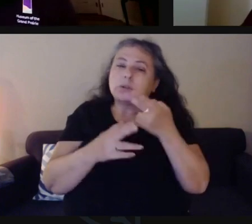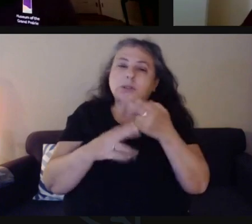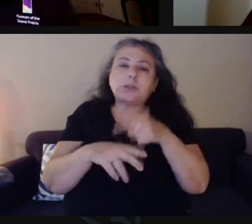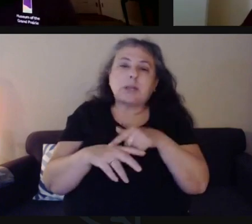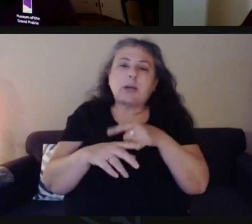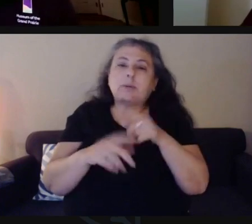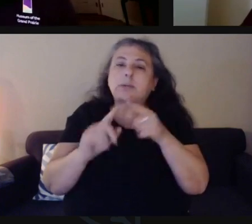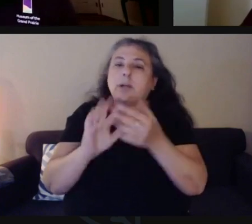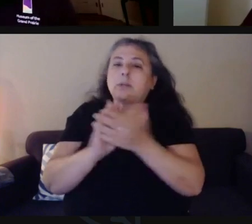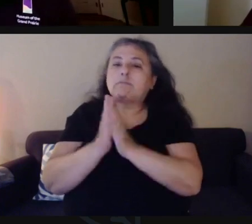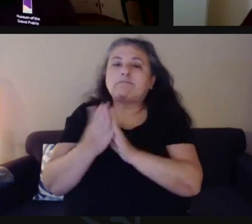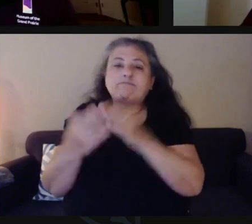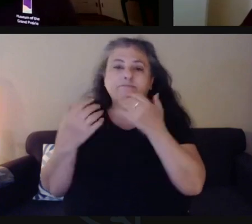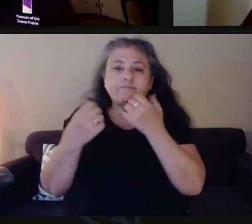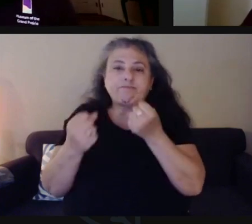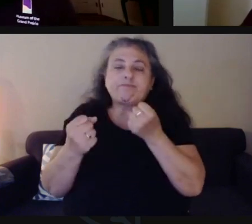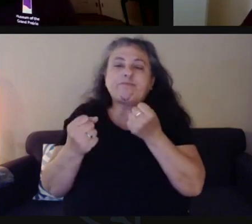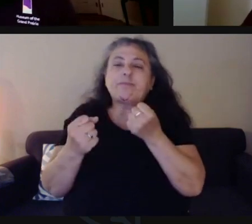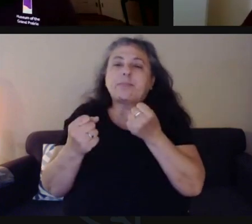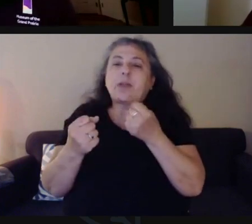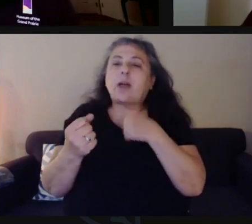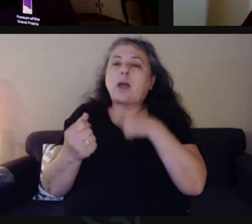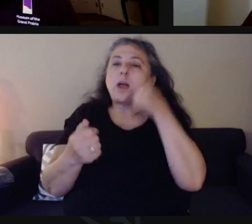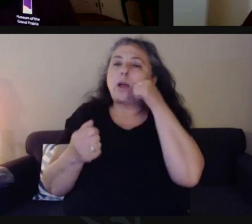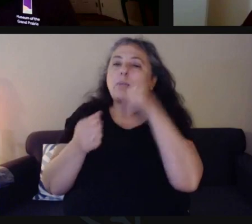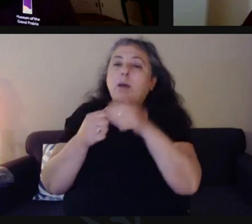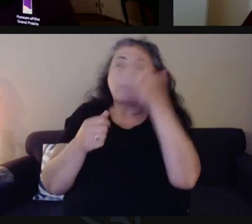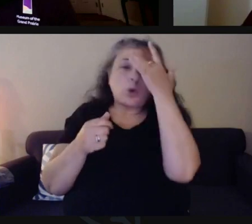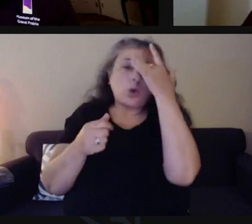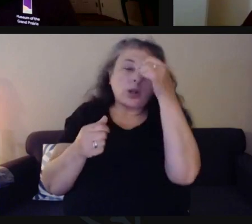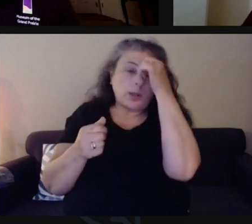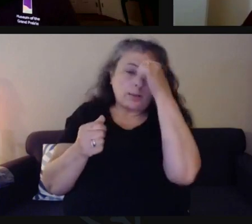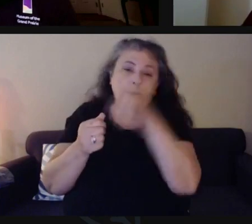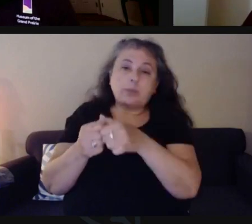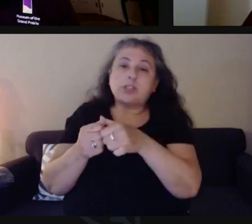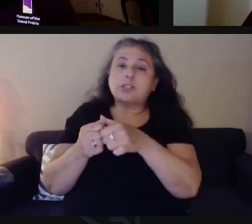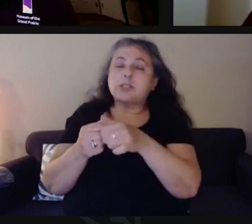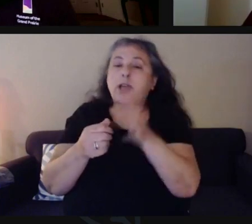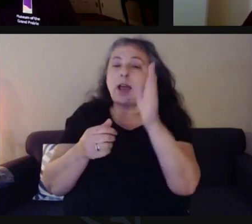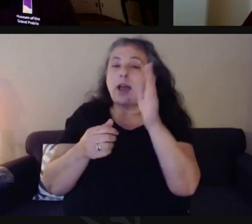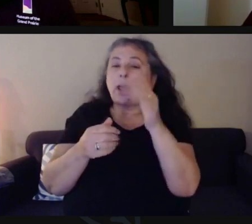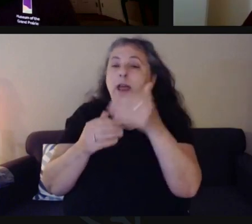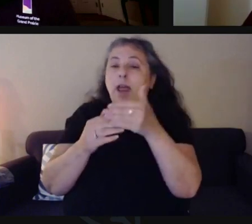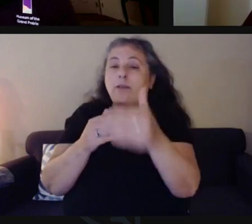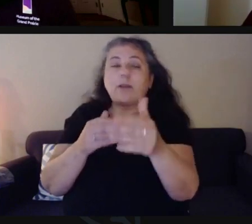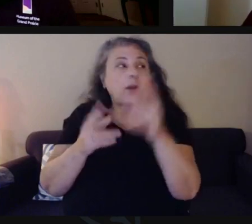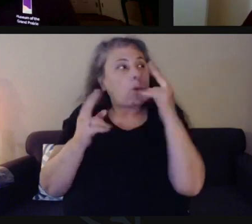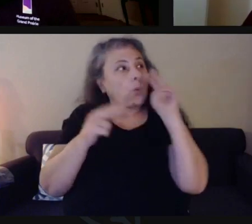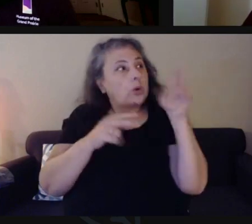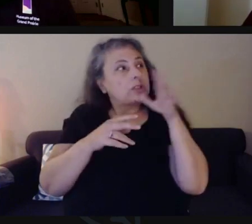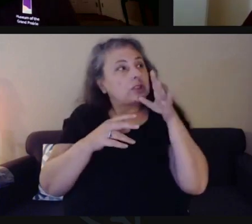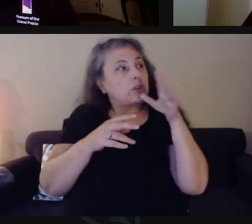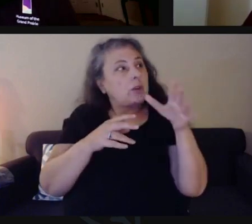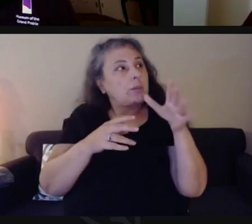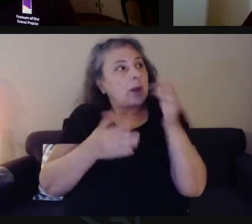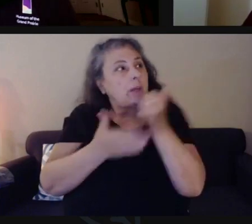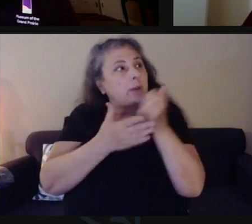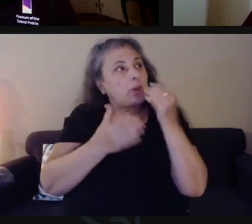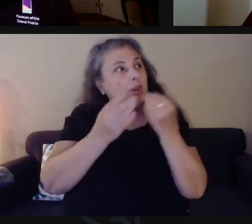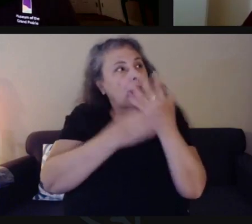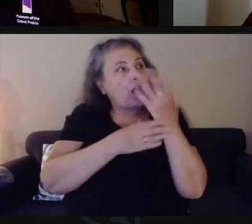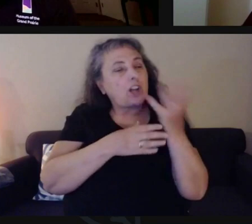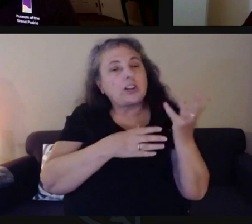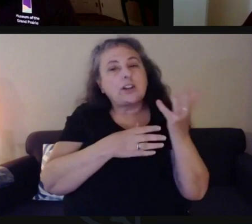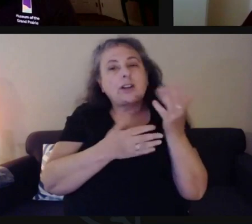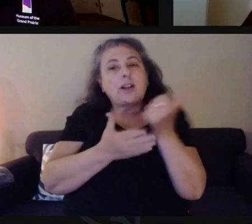better. And I just remember early memories after that, watching her and helping her in her garden,